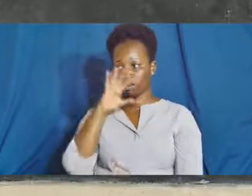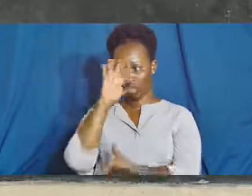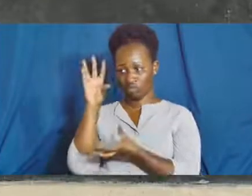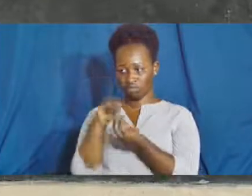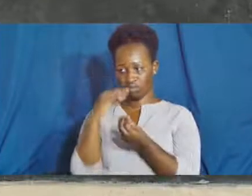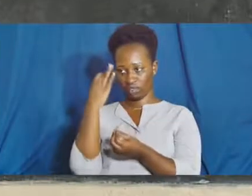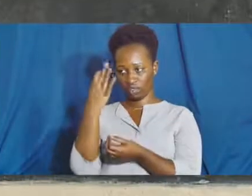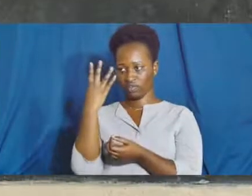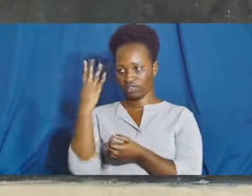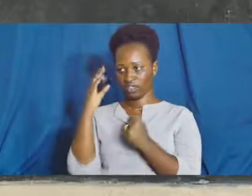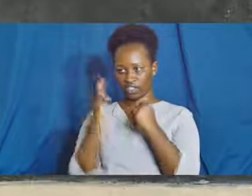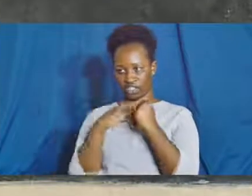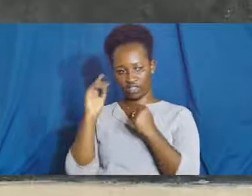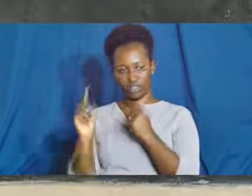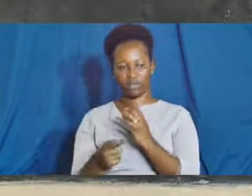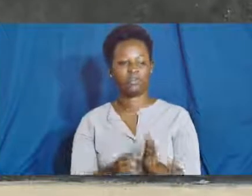348.